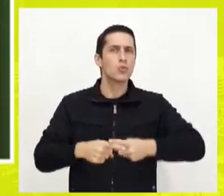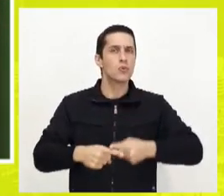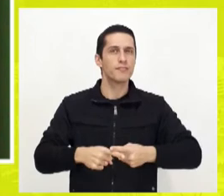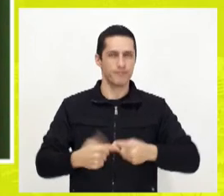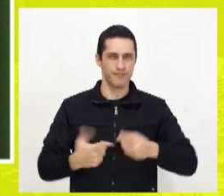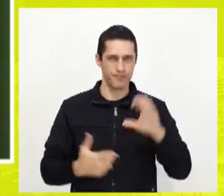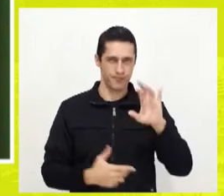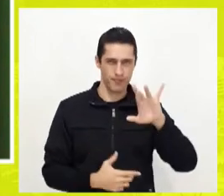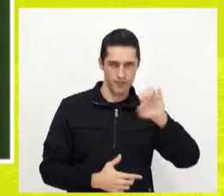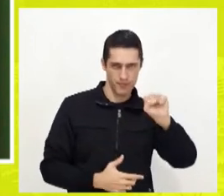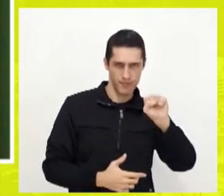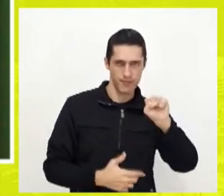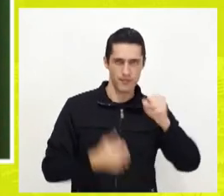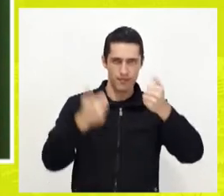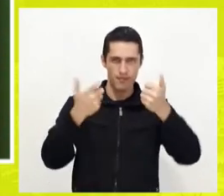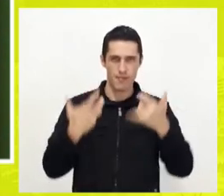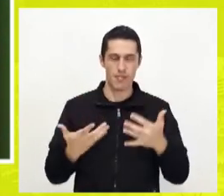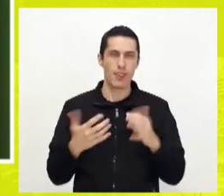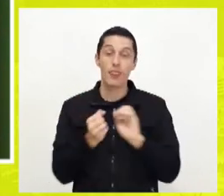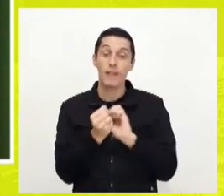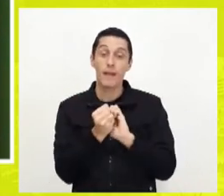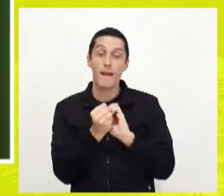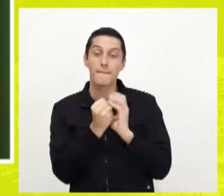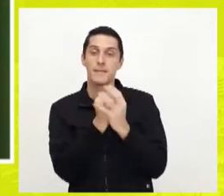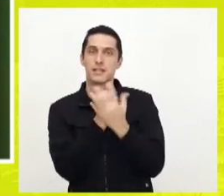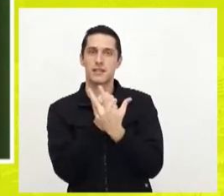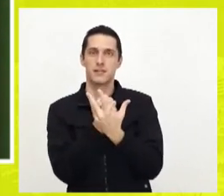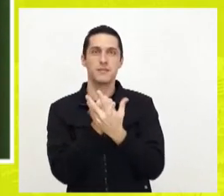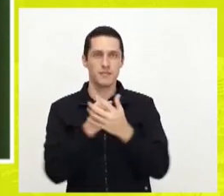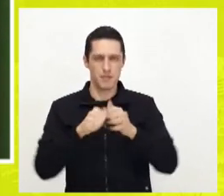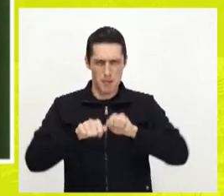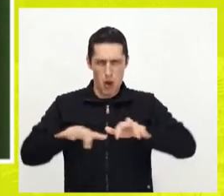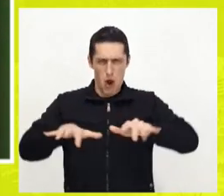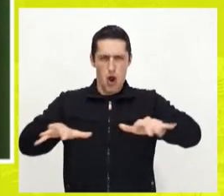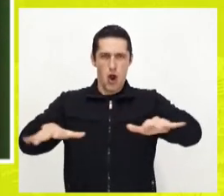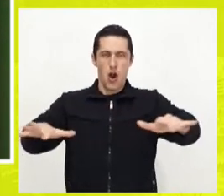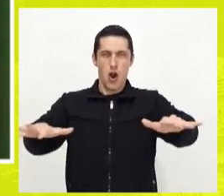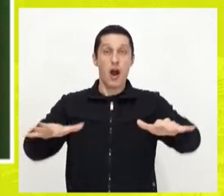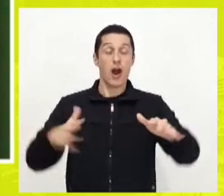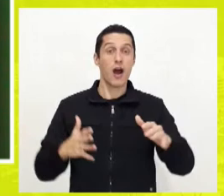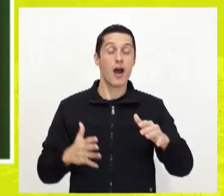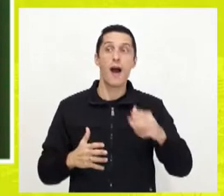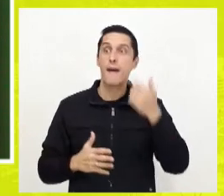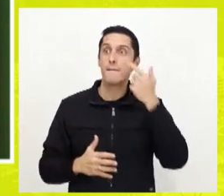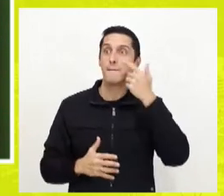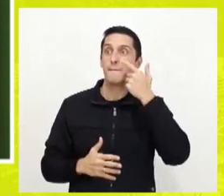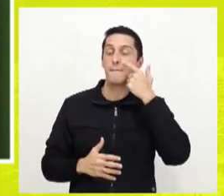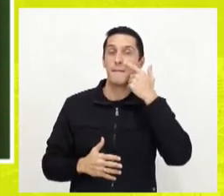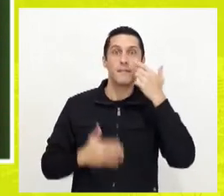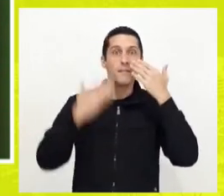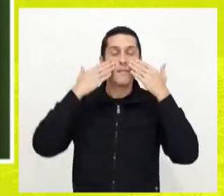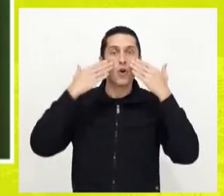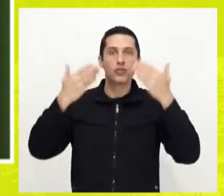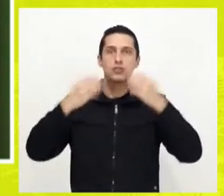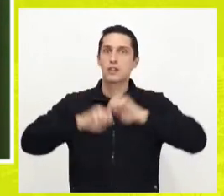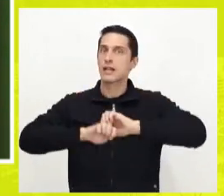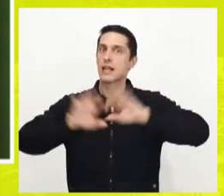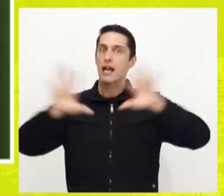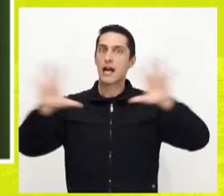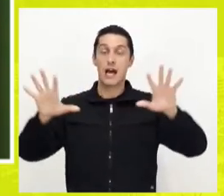chris was saying in the pandemic it's really clear that as the virus was advancing